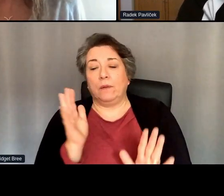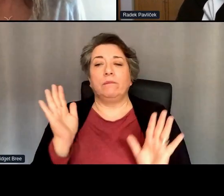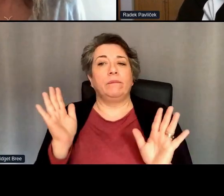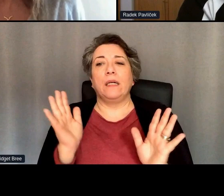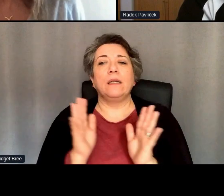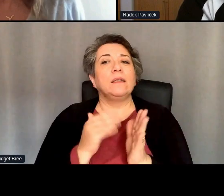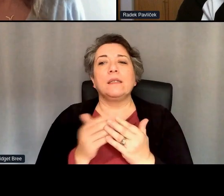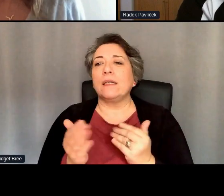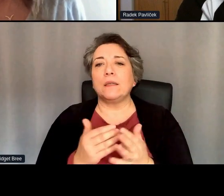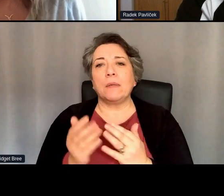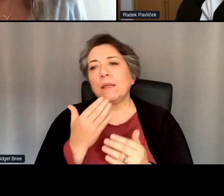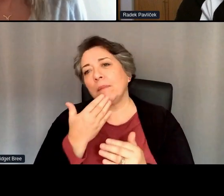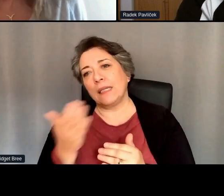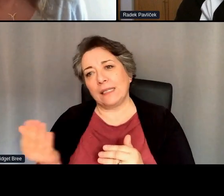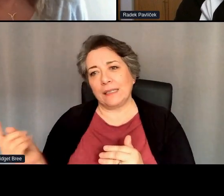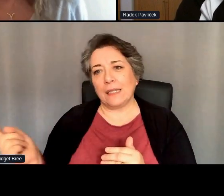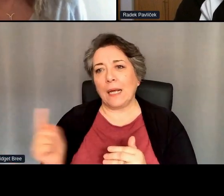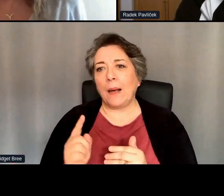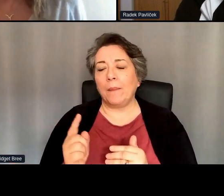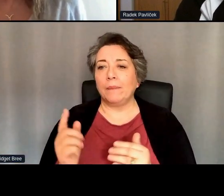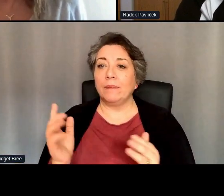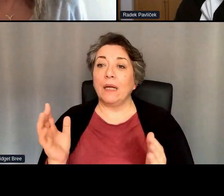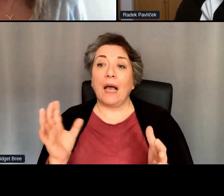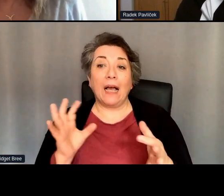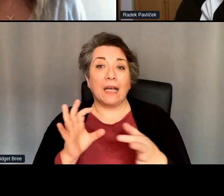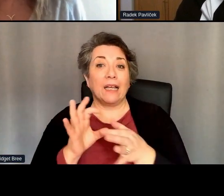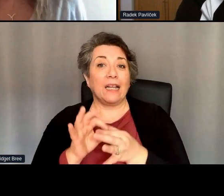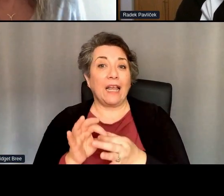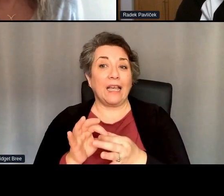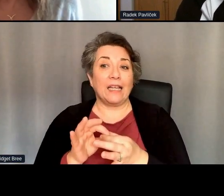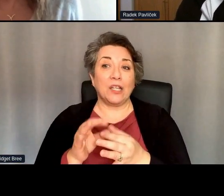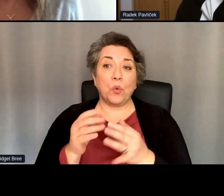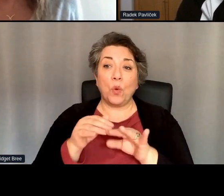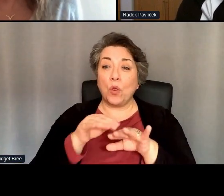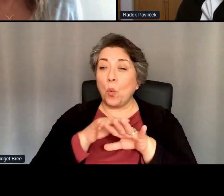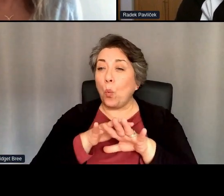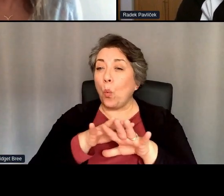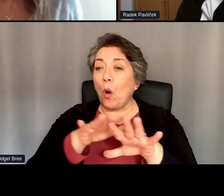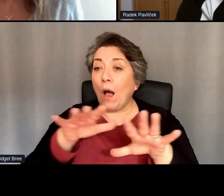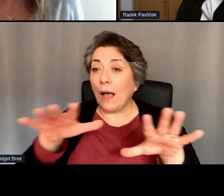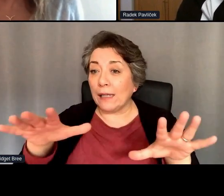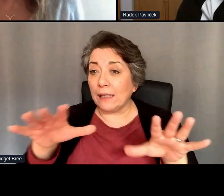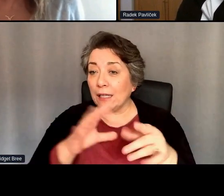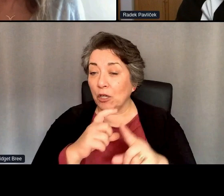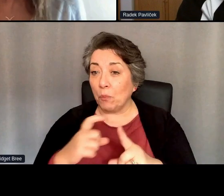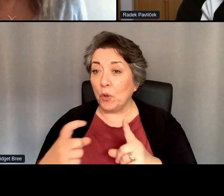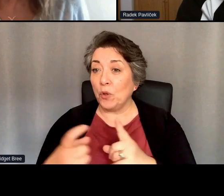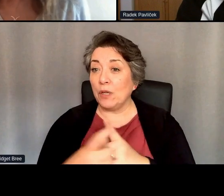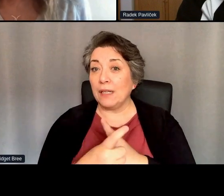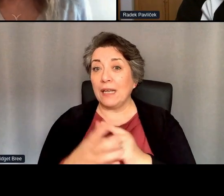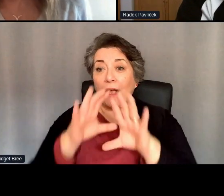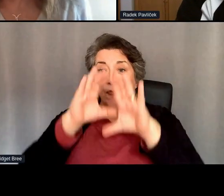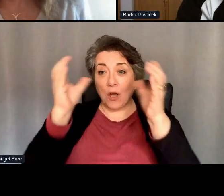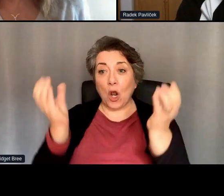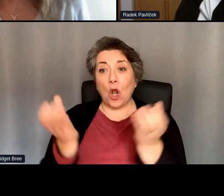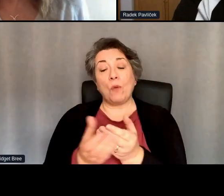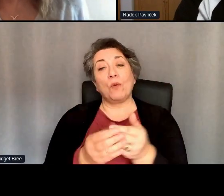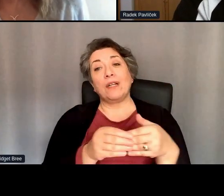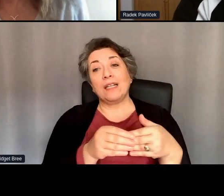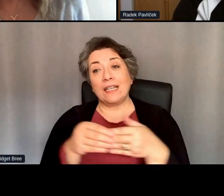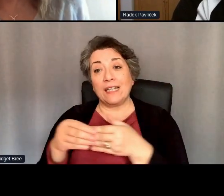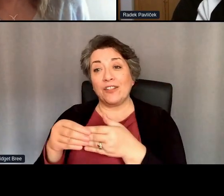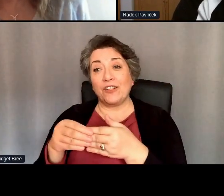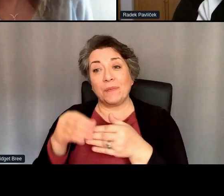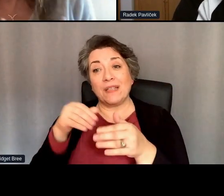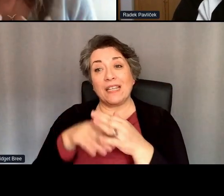resources and so on, but also just connecting to the wider community and the global leadership that is in the